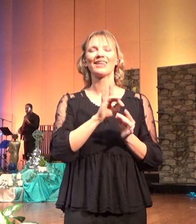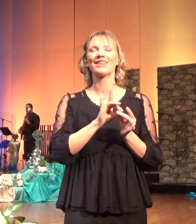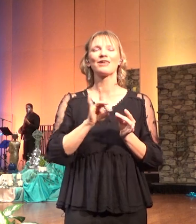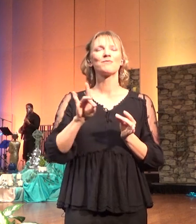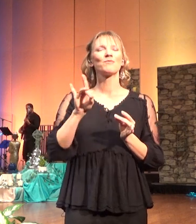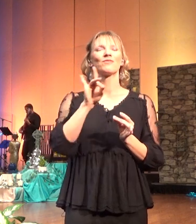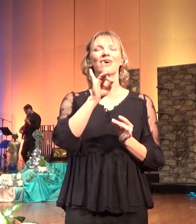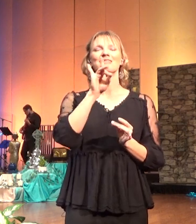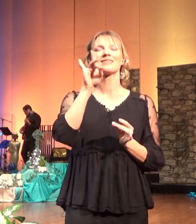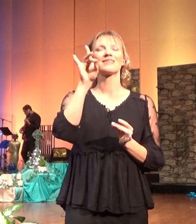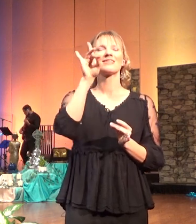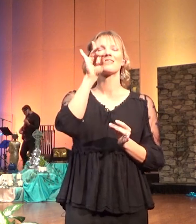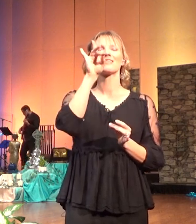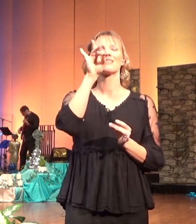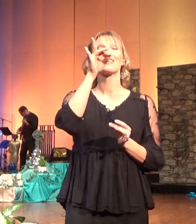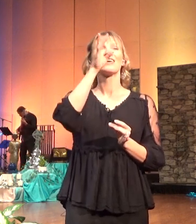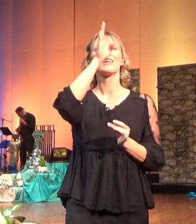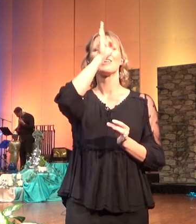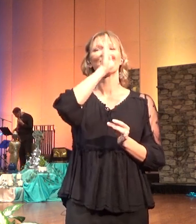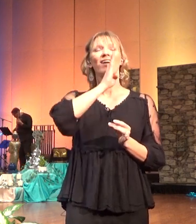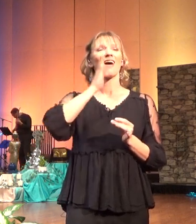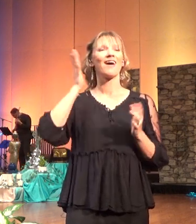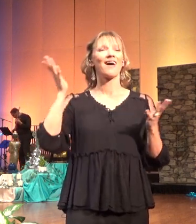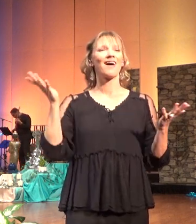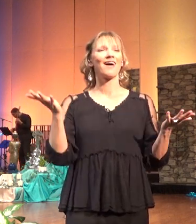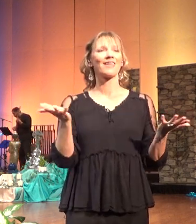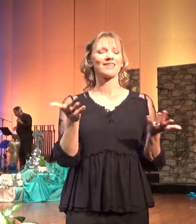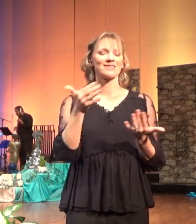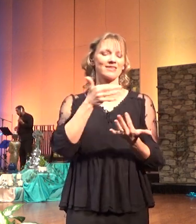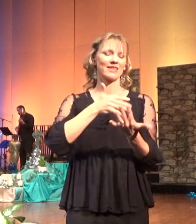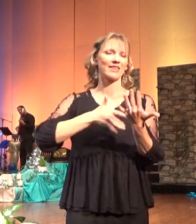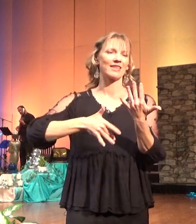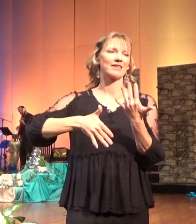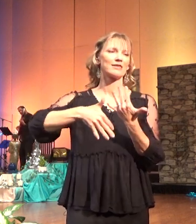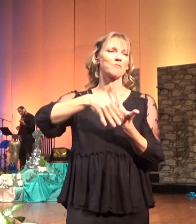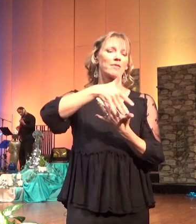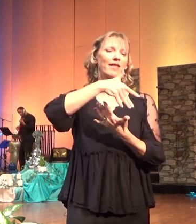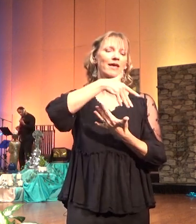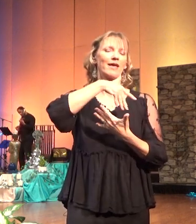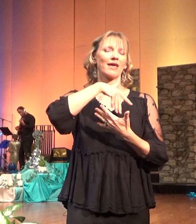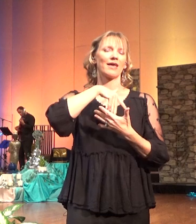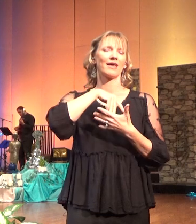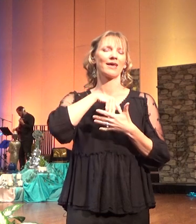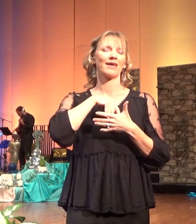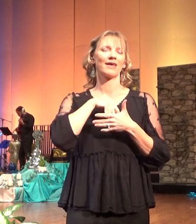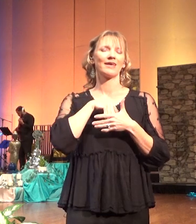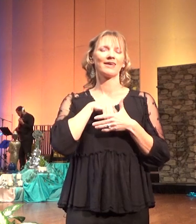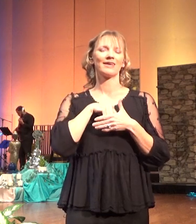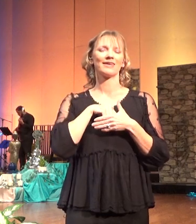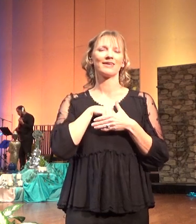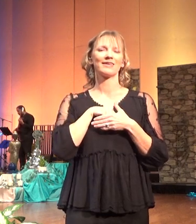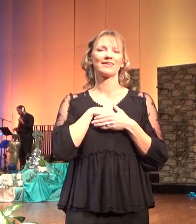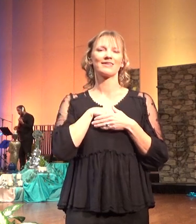Surely the presence of God is in this place.